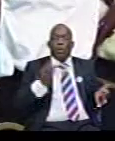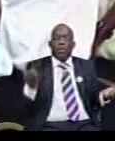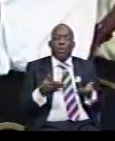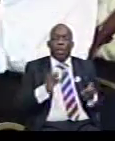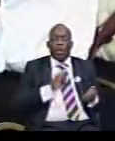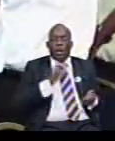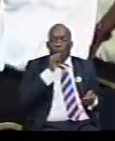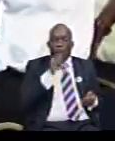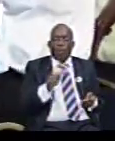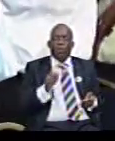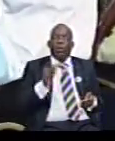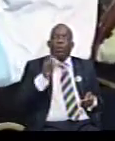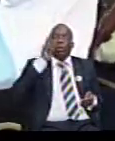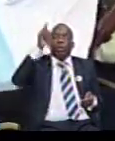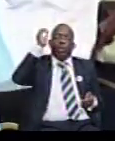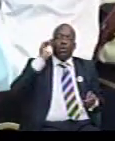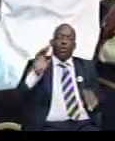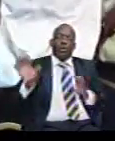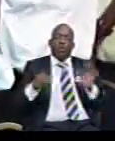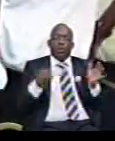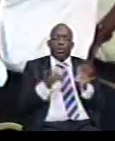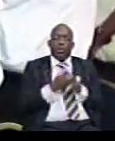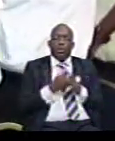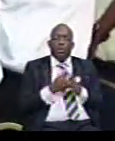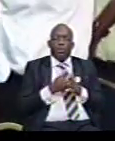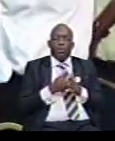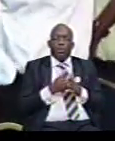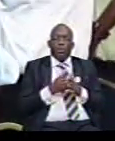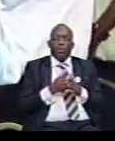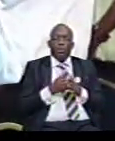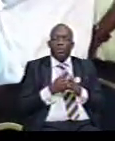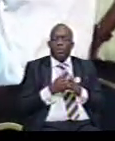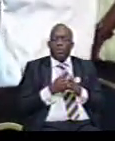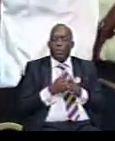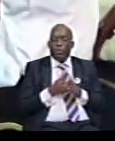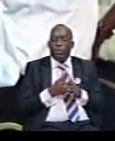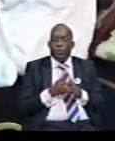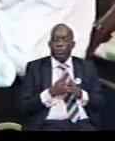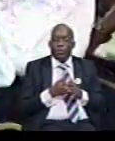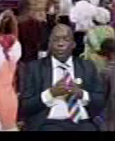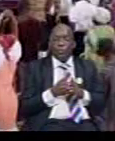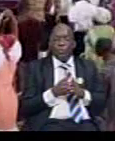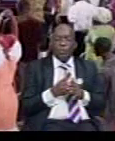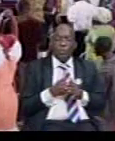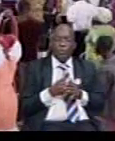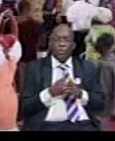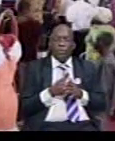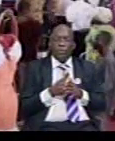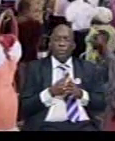it. He will do it. I'll do it myself. The